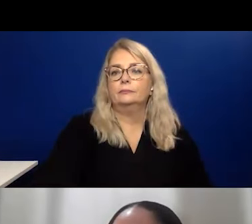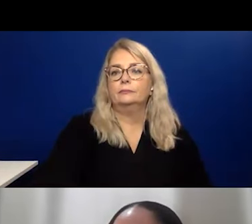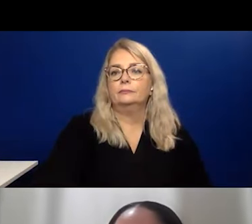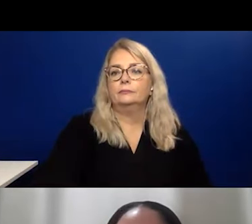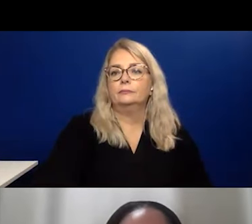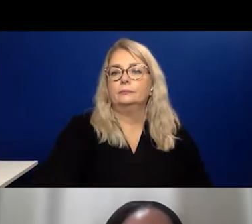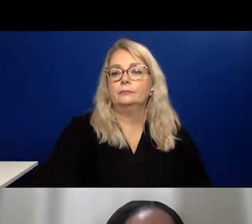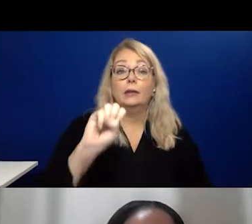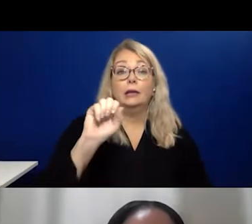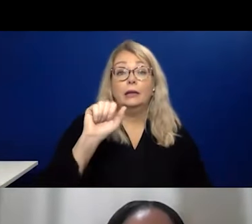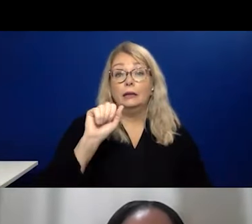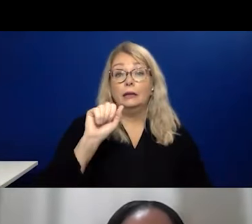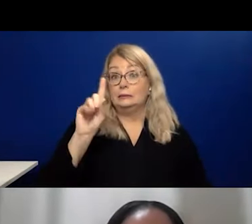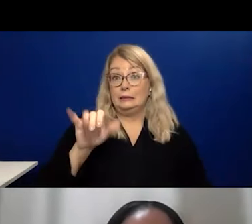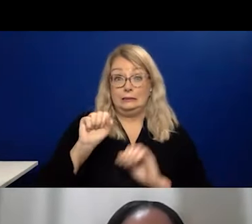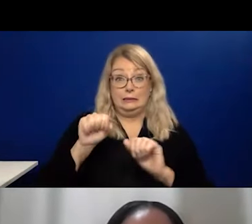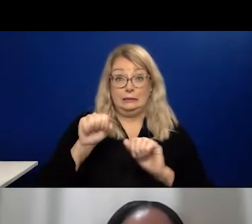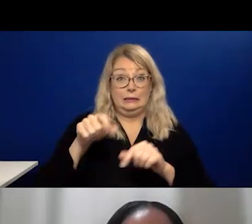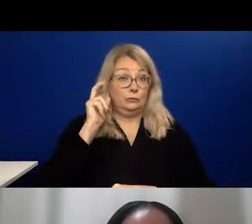Sandy, can you hear me?